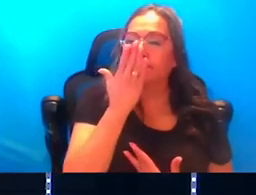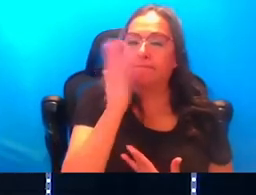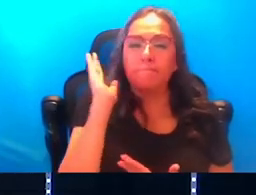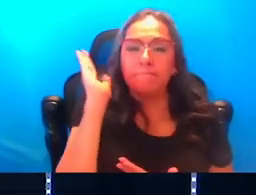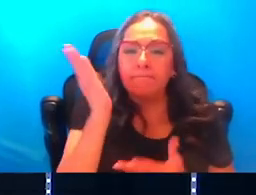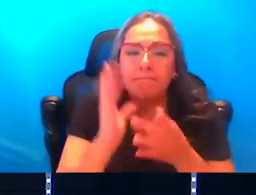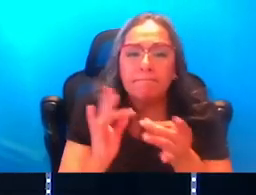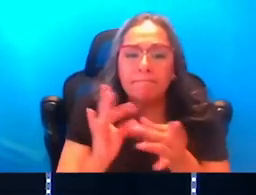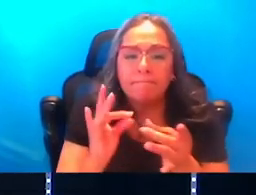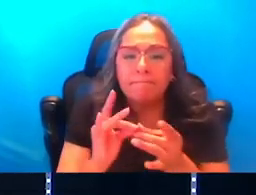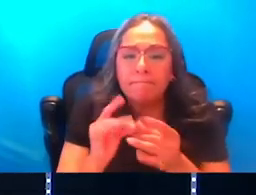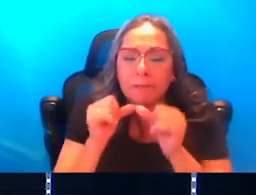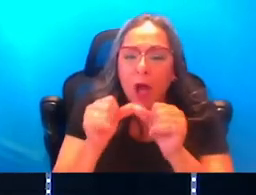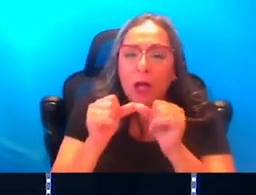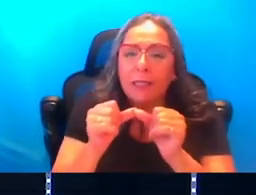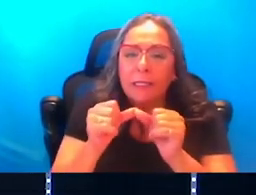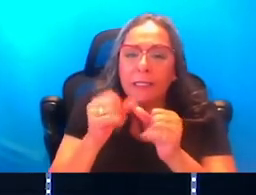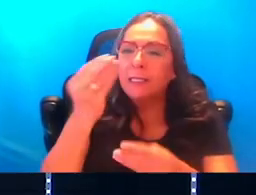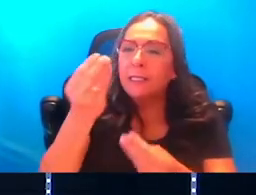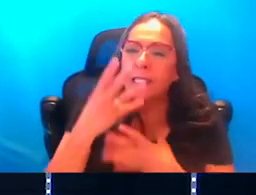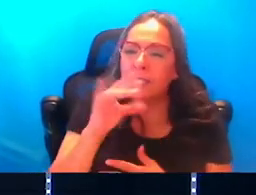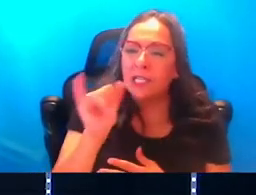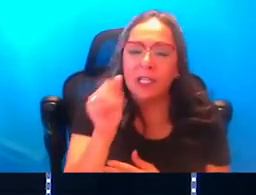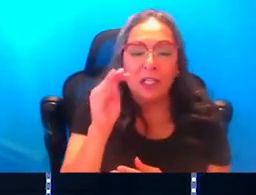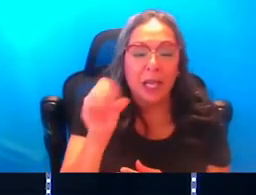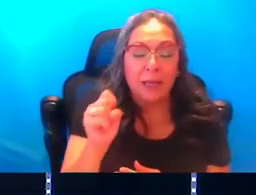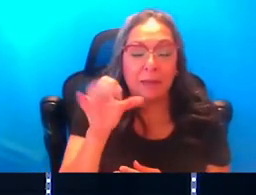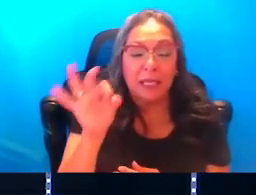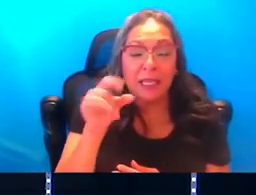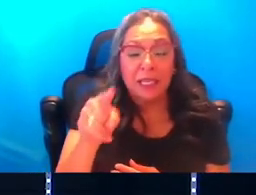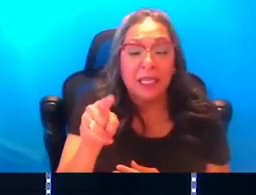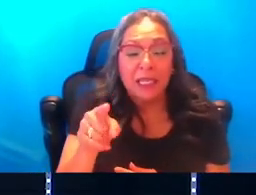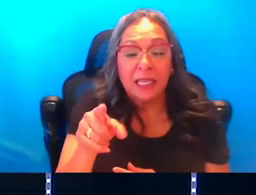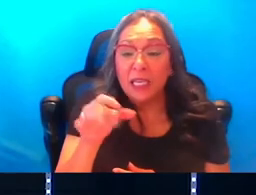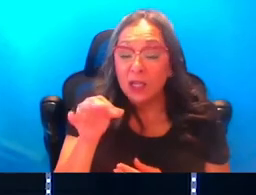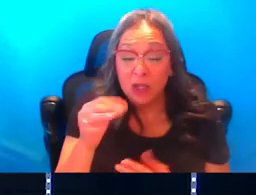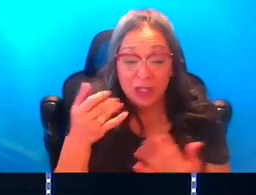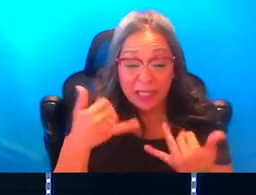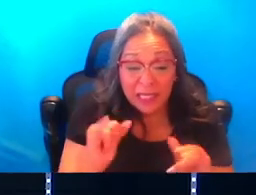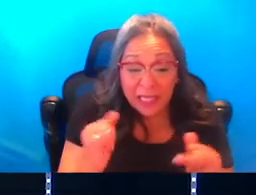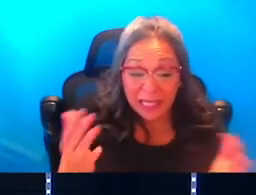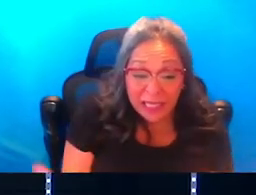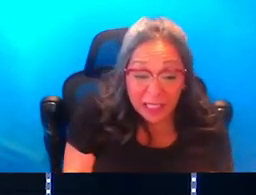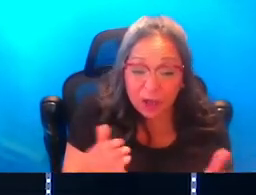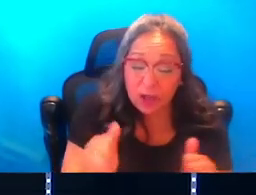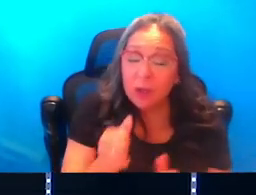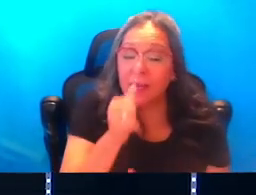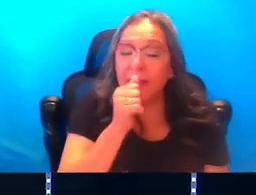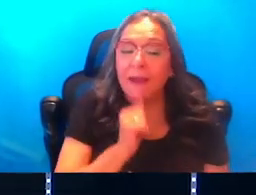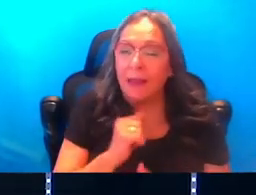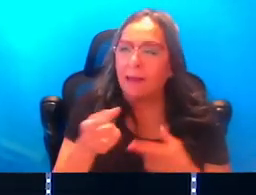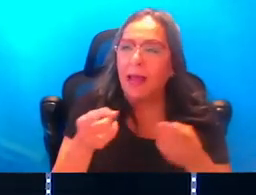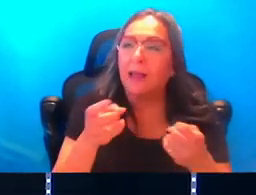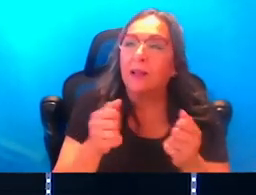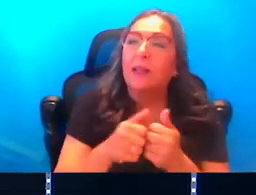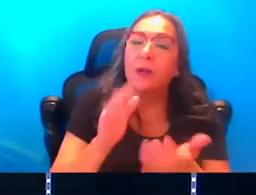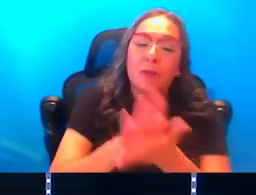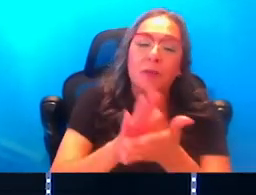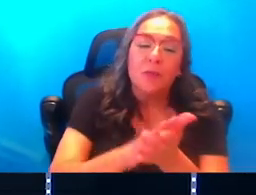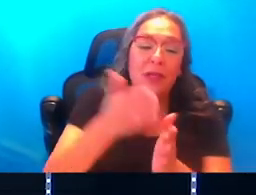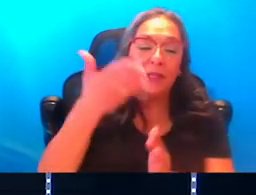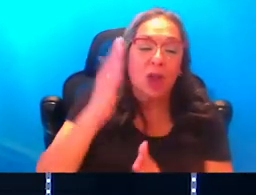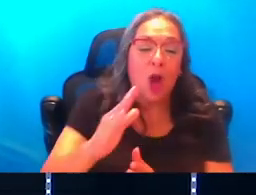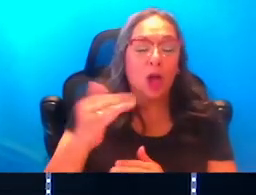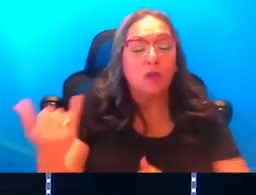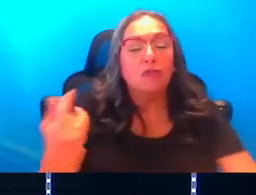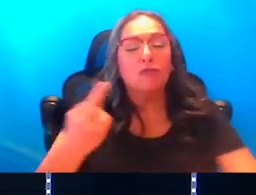our face constantly. So if you've not left screaming yet, you're still here. You can handle it. Praise God for you. Today,